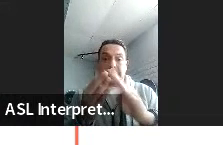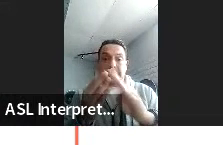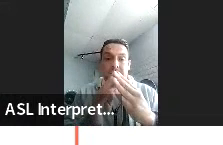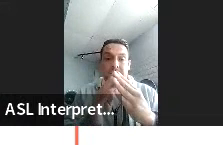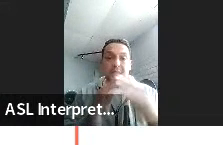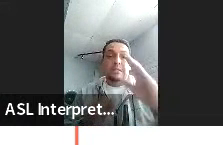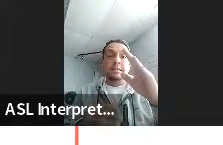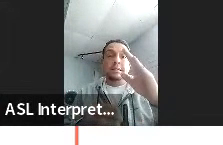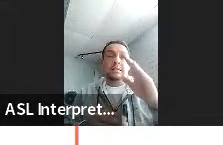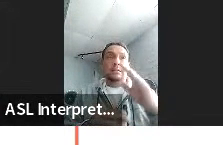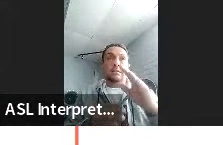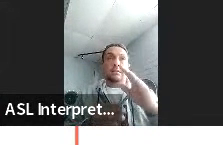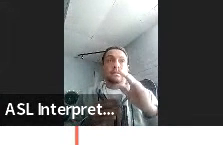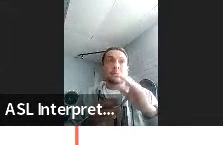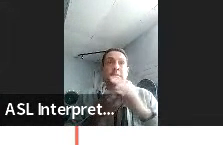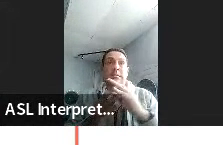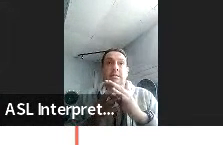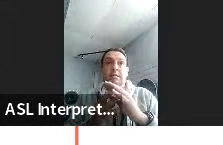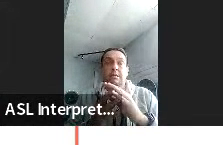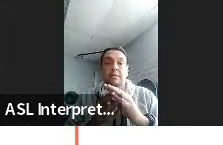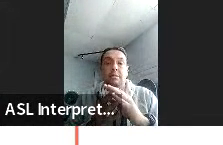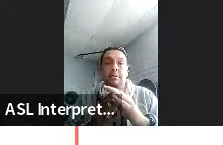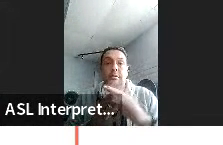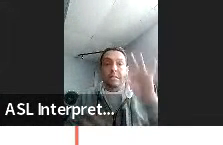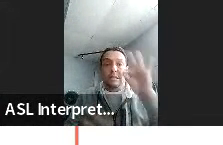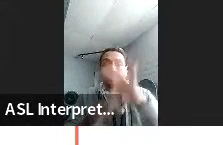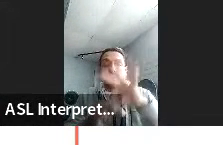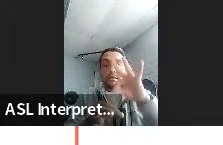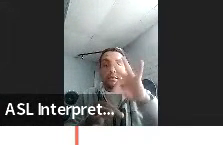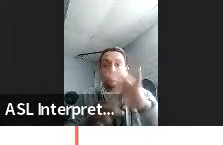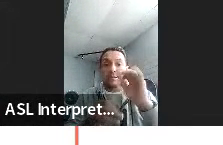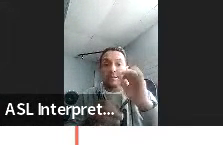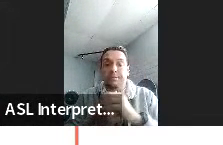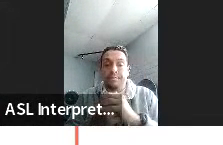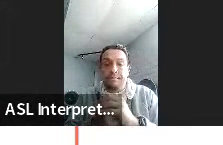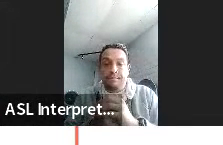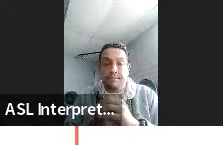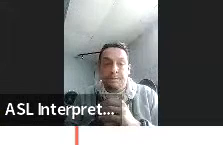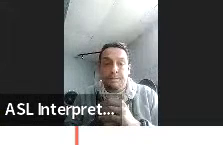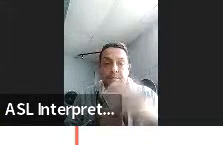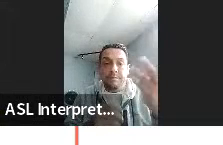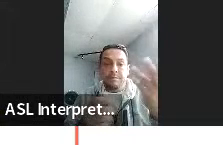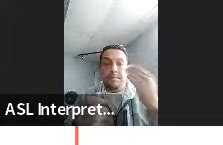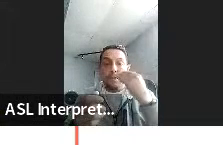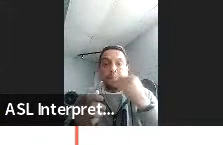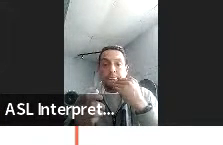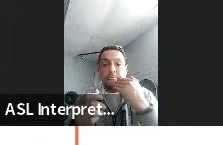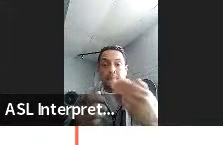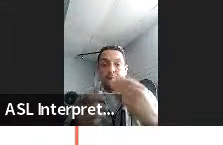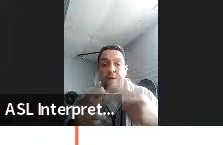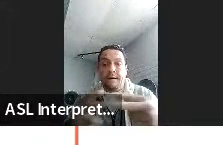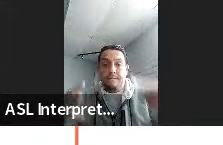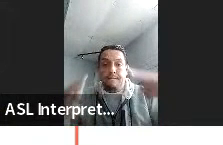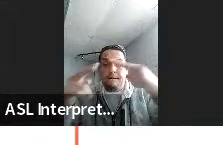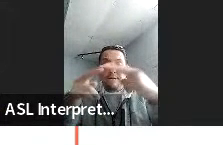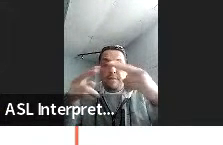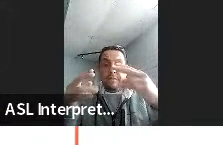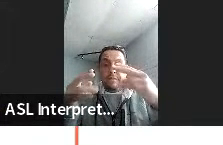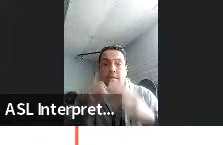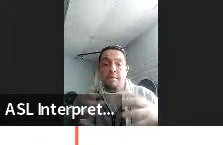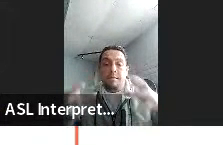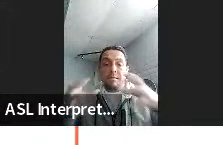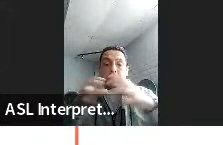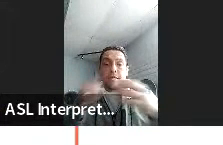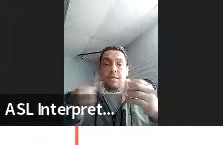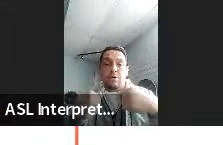you so much for spending some time with us this evening. I know there are many things you could do on your Tuesday night. So thank you for your